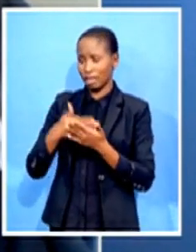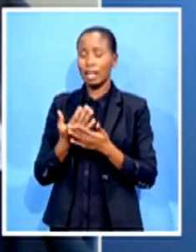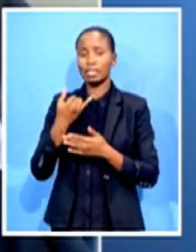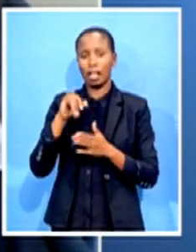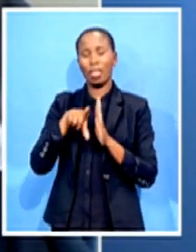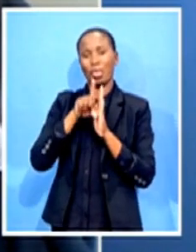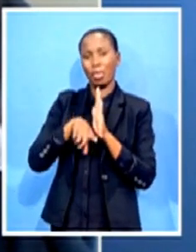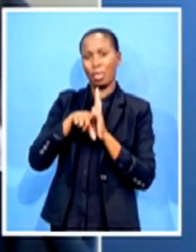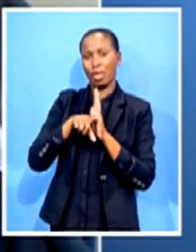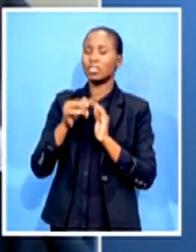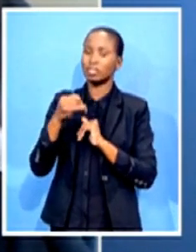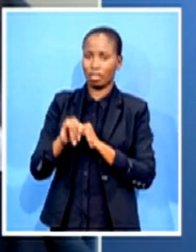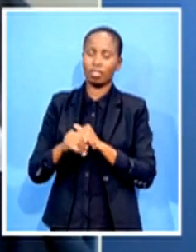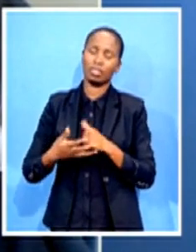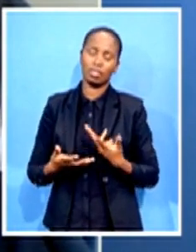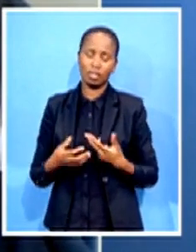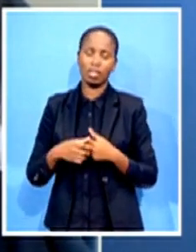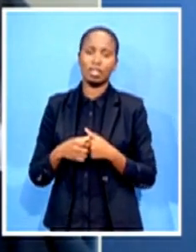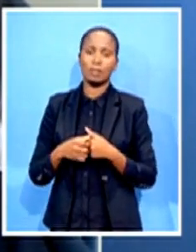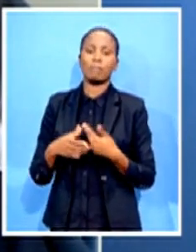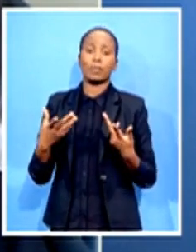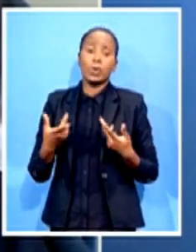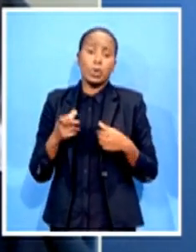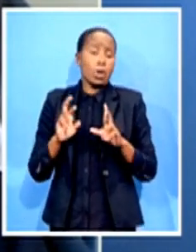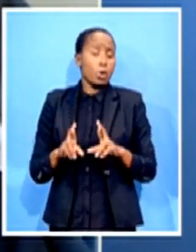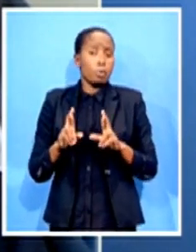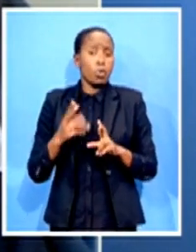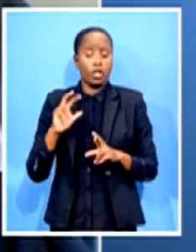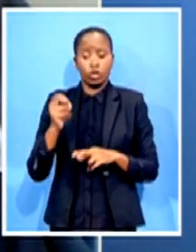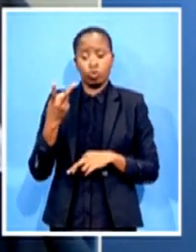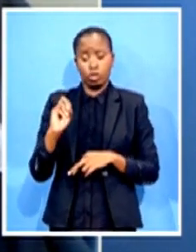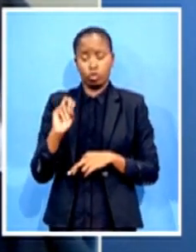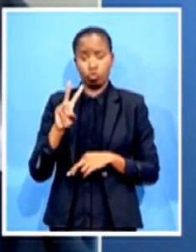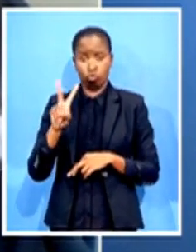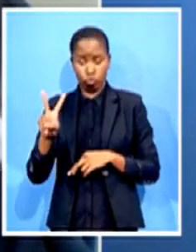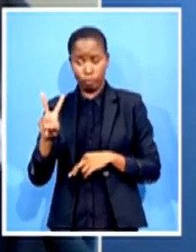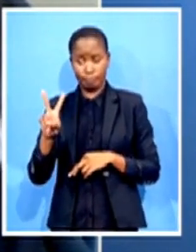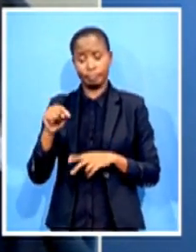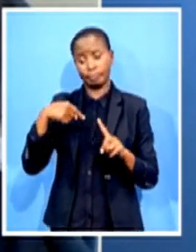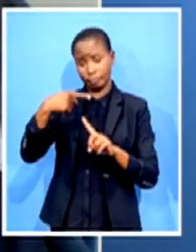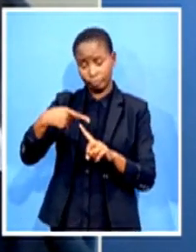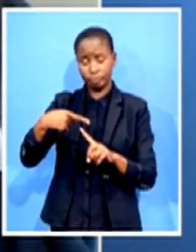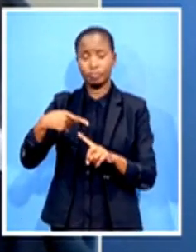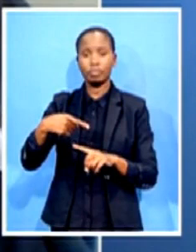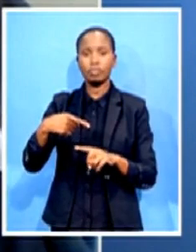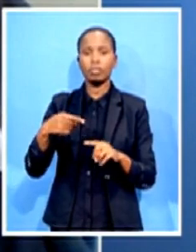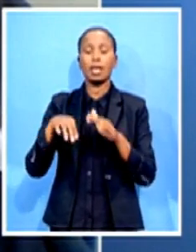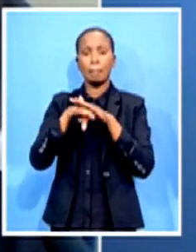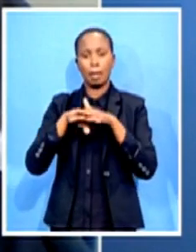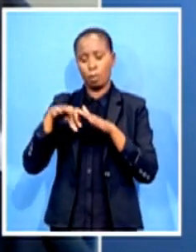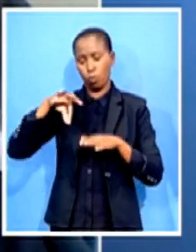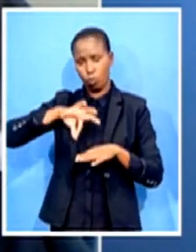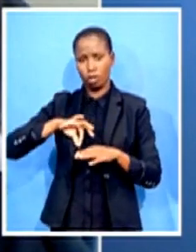hopeful that by 2022, the minimum wage of domestic workers will be at par with the